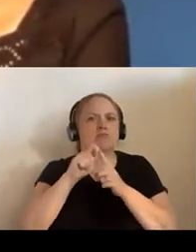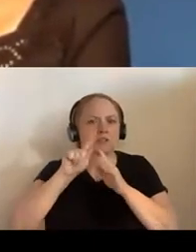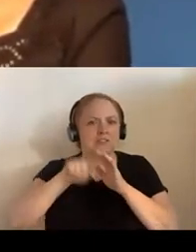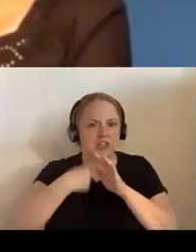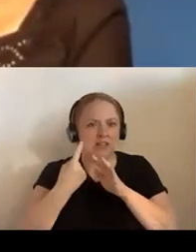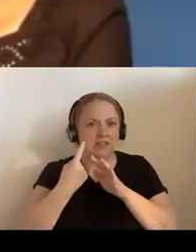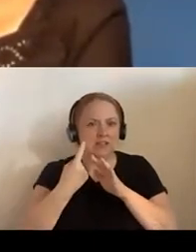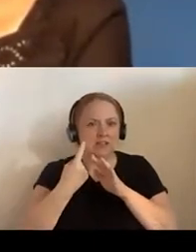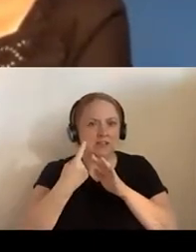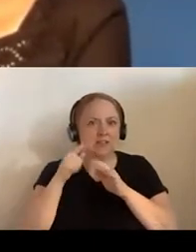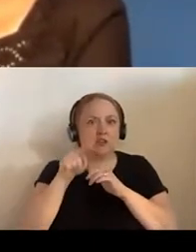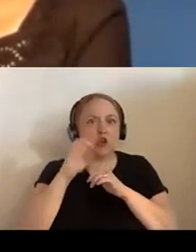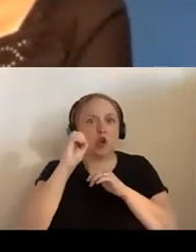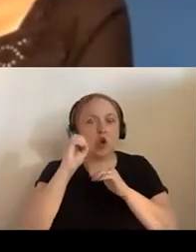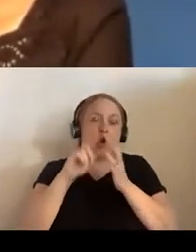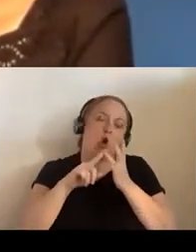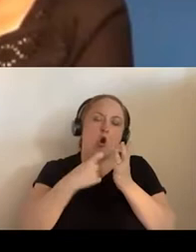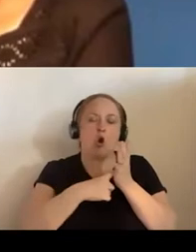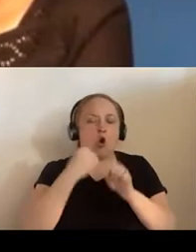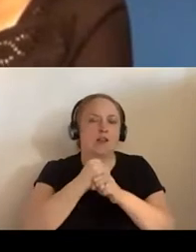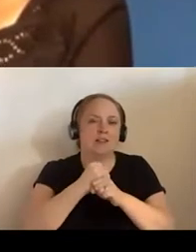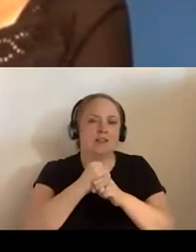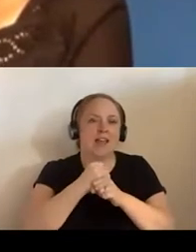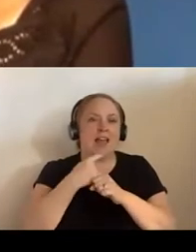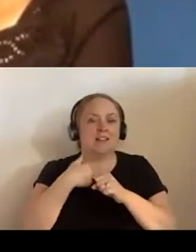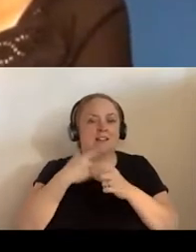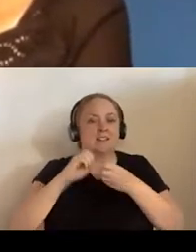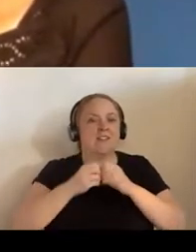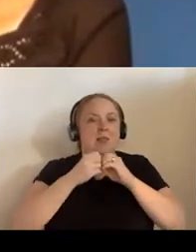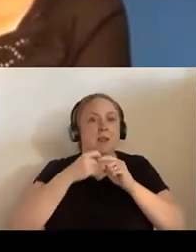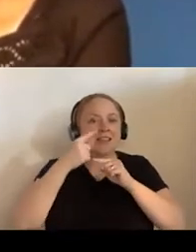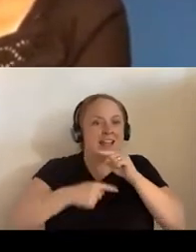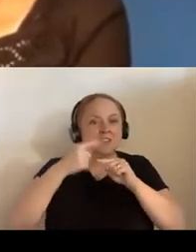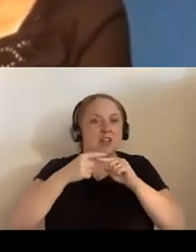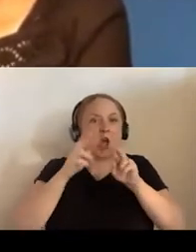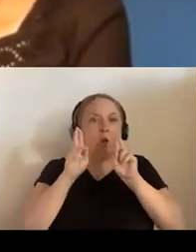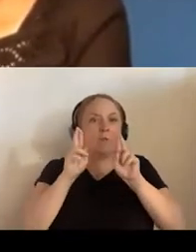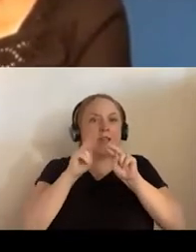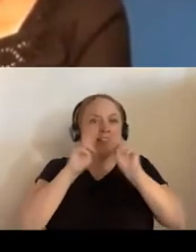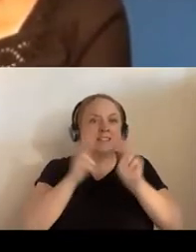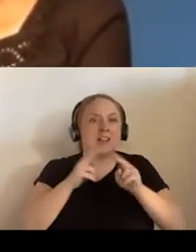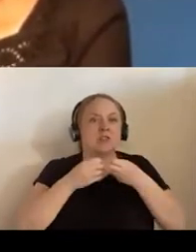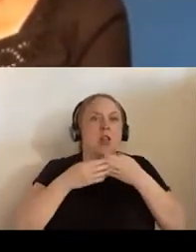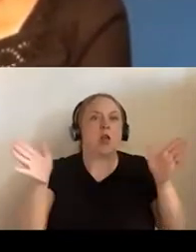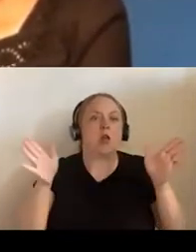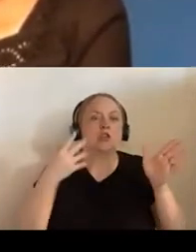return-project.org. And as it develops, hopefully next year we'll be doing an international launch with two